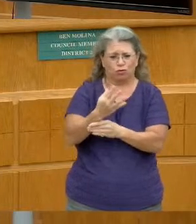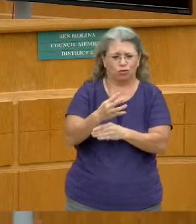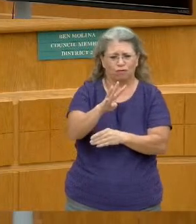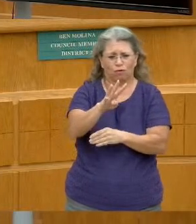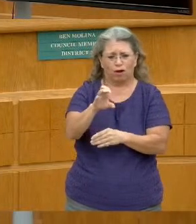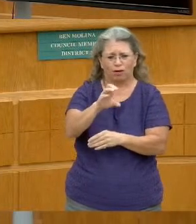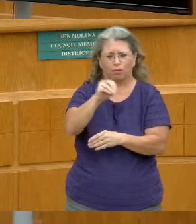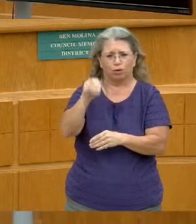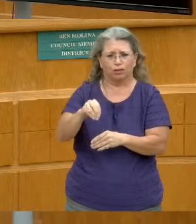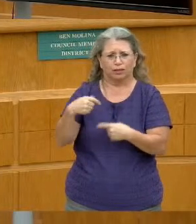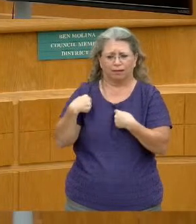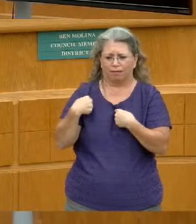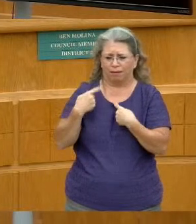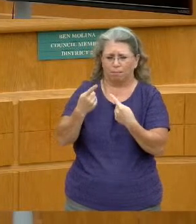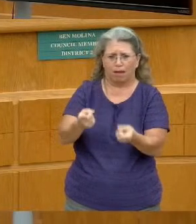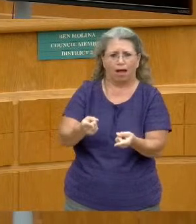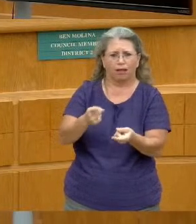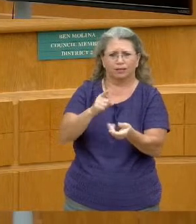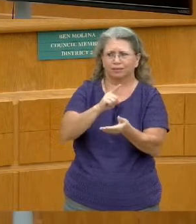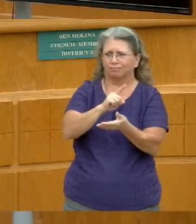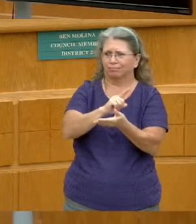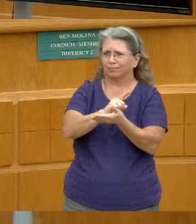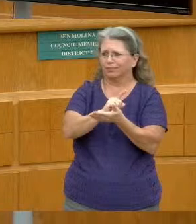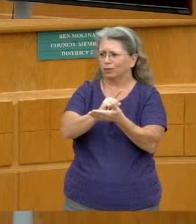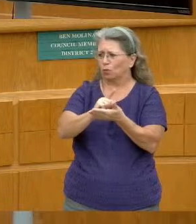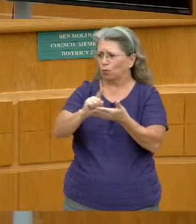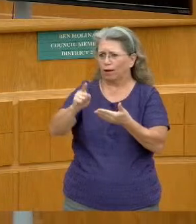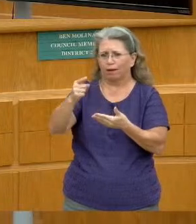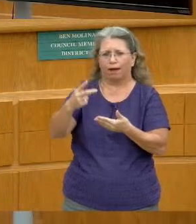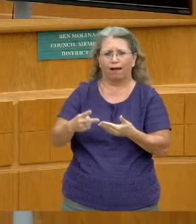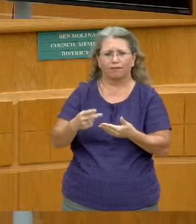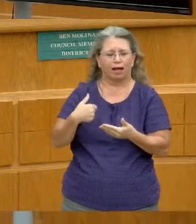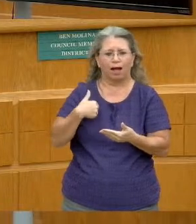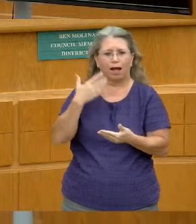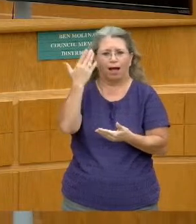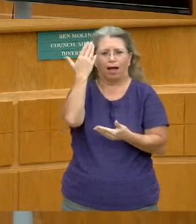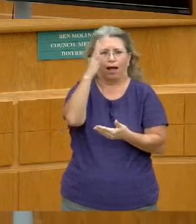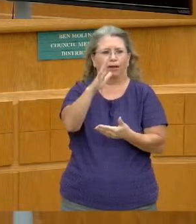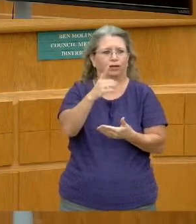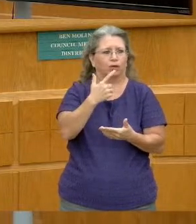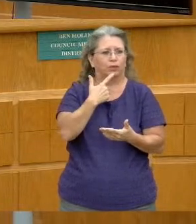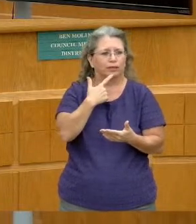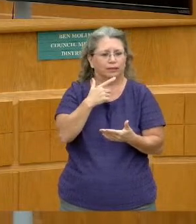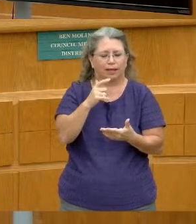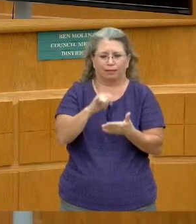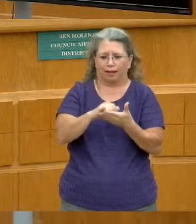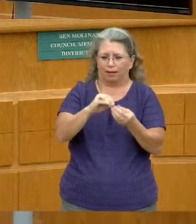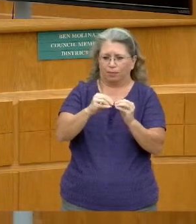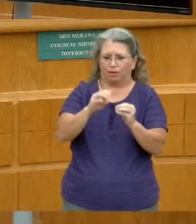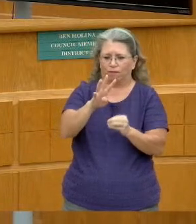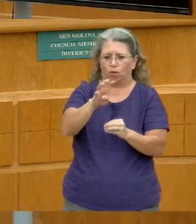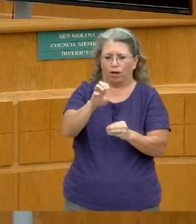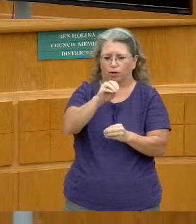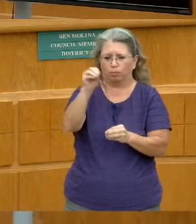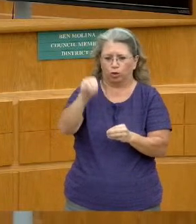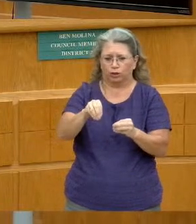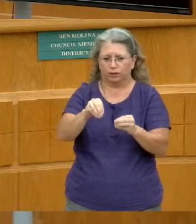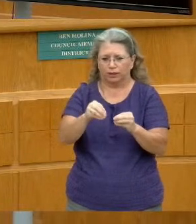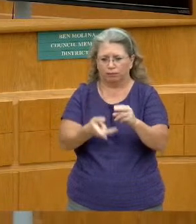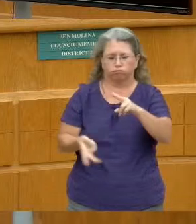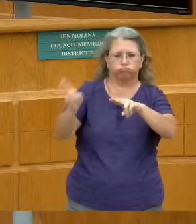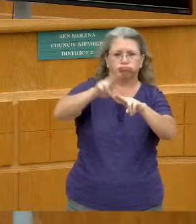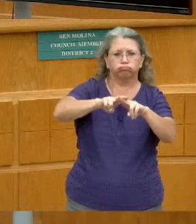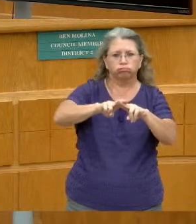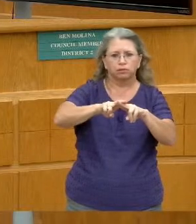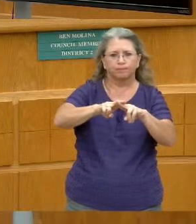last week and a half. I don't even know what to say about a number that's 400% growth, except for that